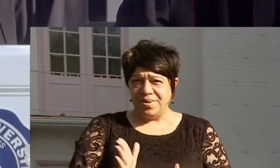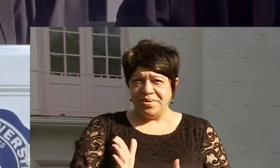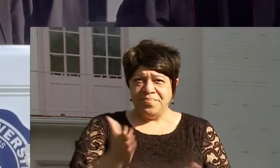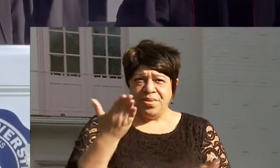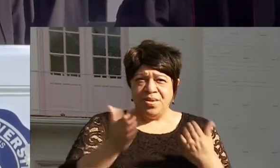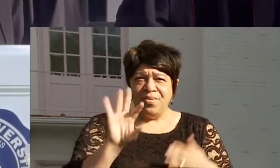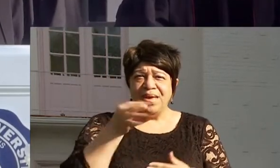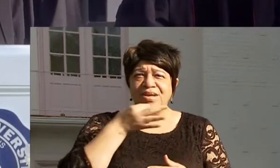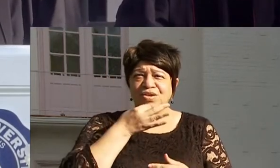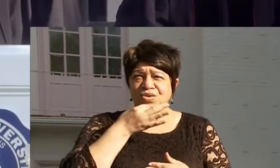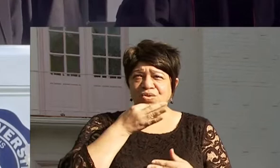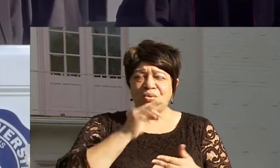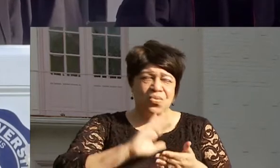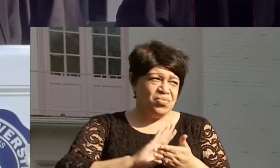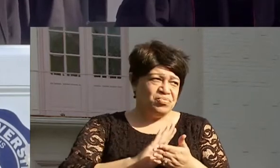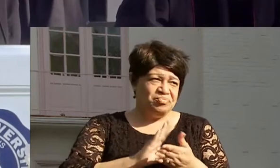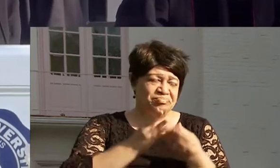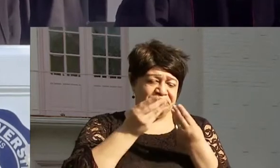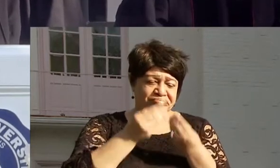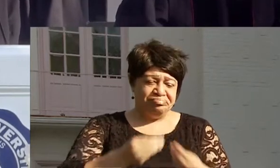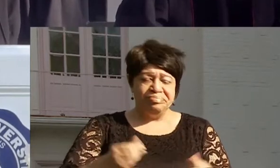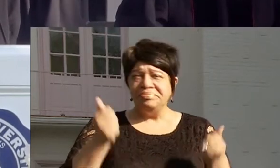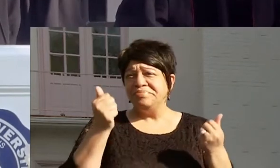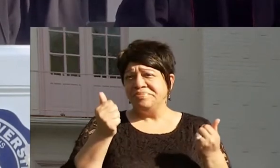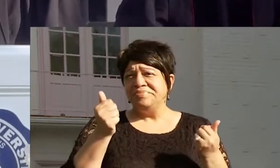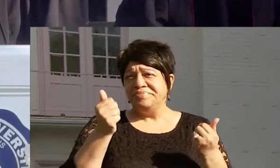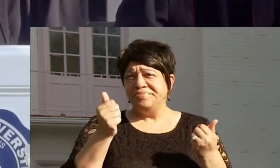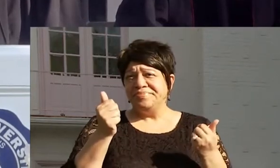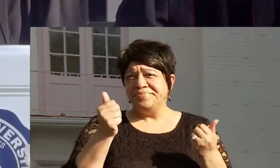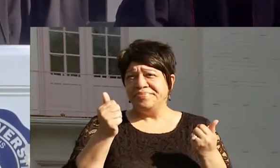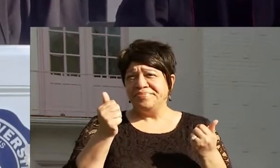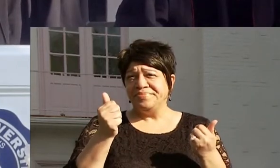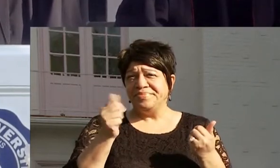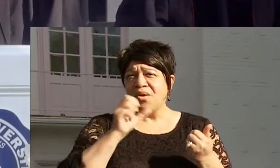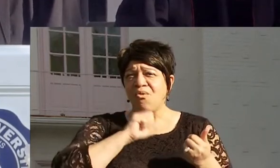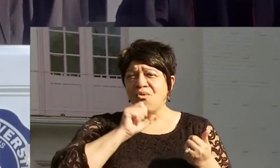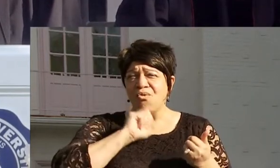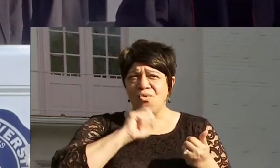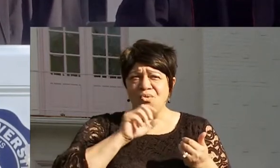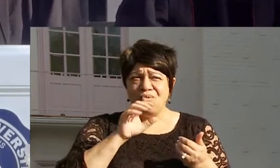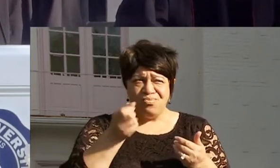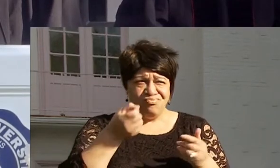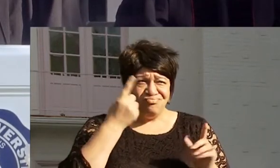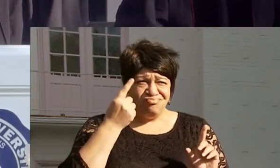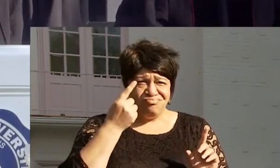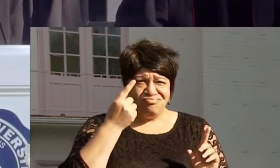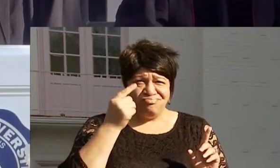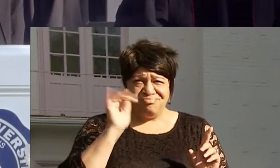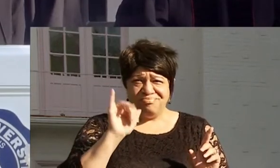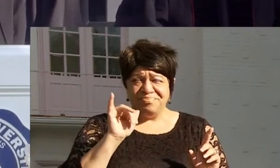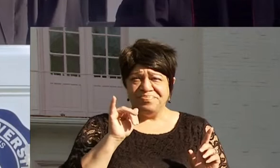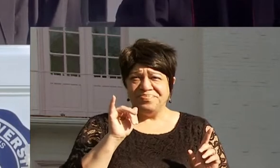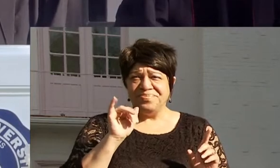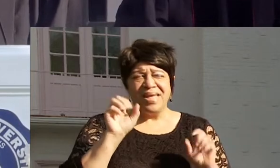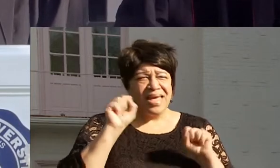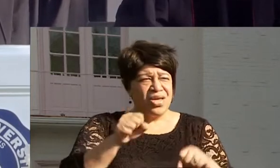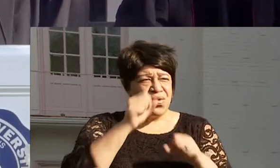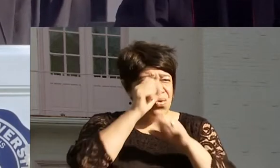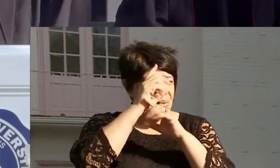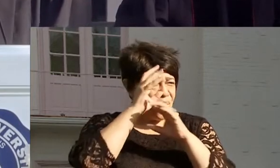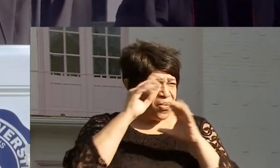be considered antiquated in its presentation. Does that make sense? I mean, can you